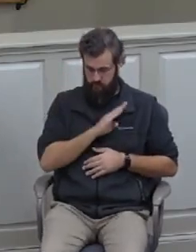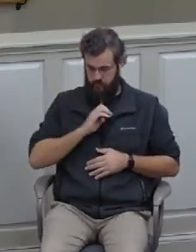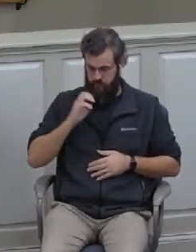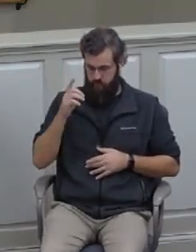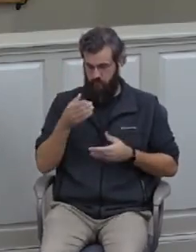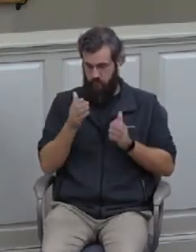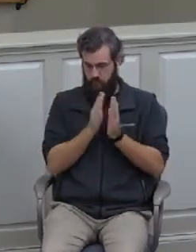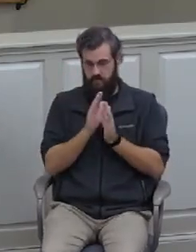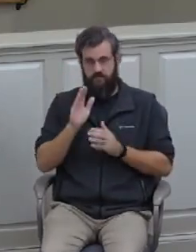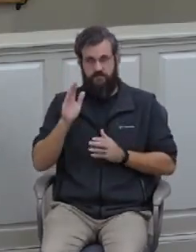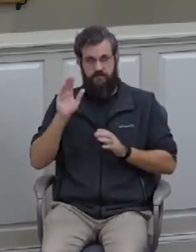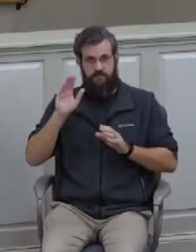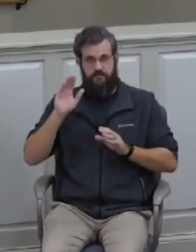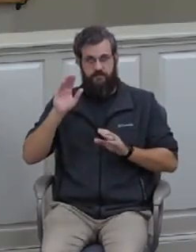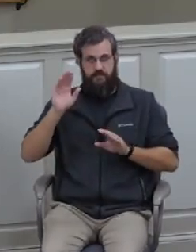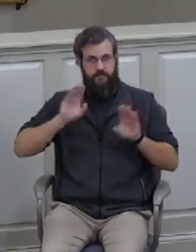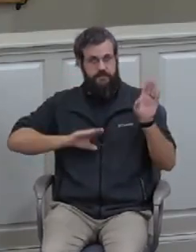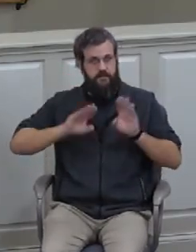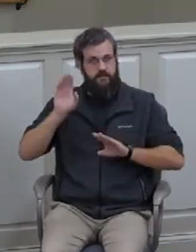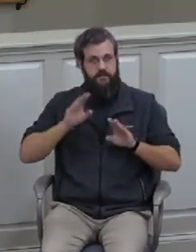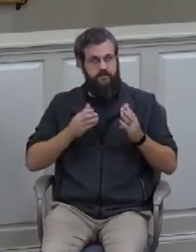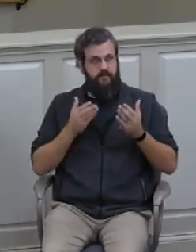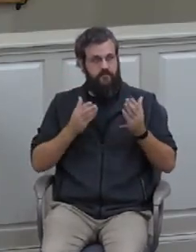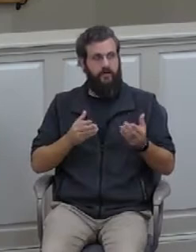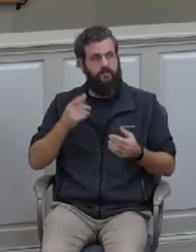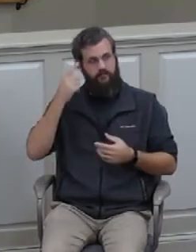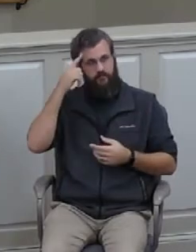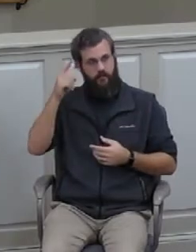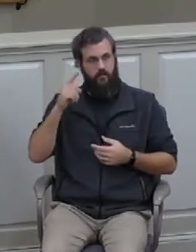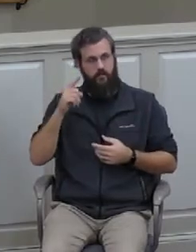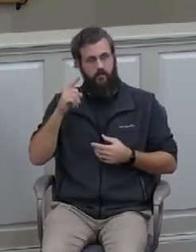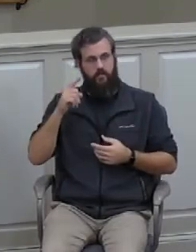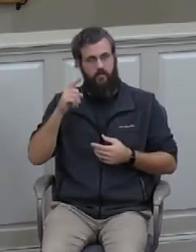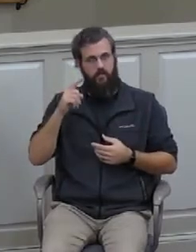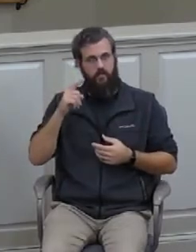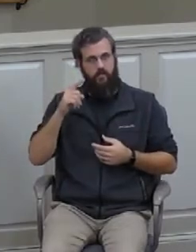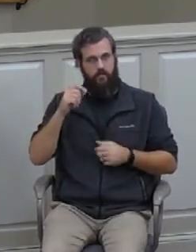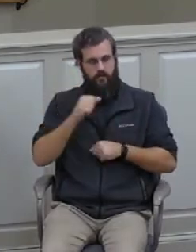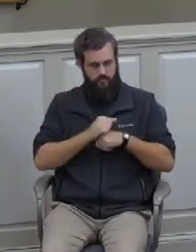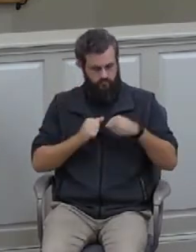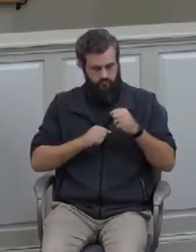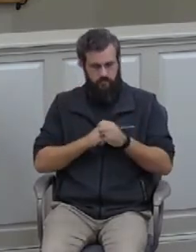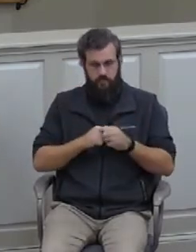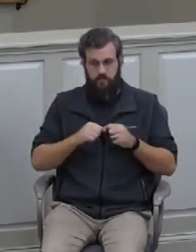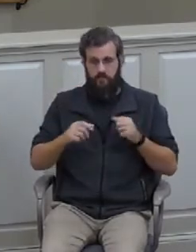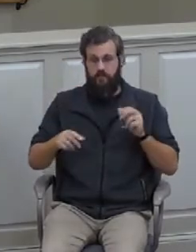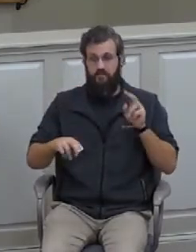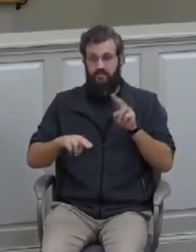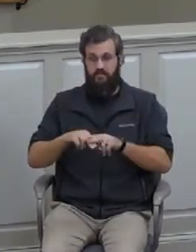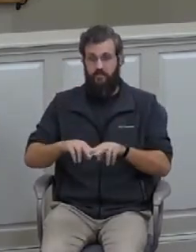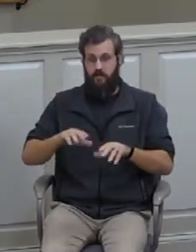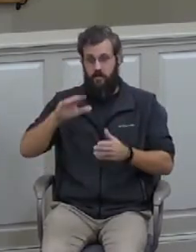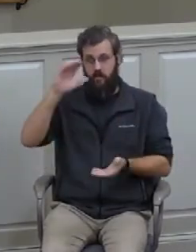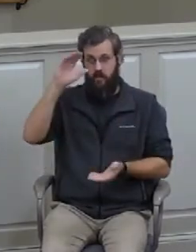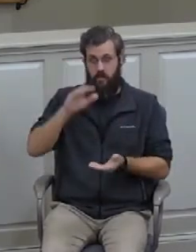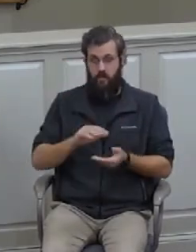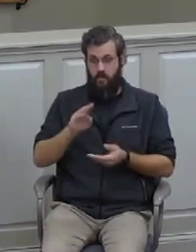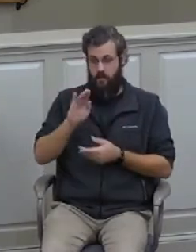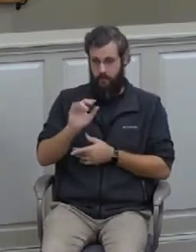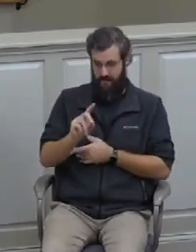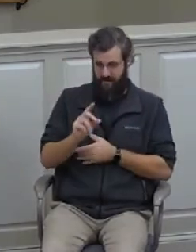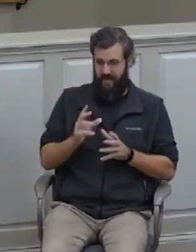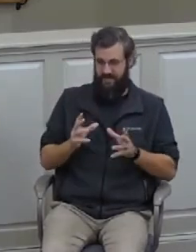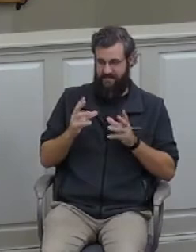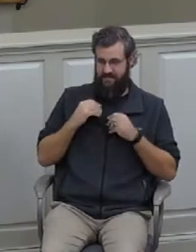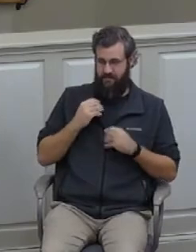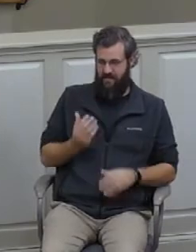requested bids be provided for the construction of that connector road, and that low bid was accepted at its last